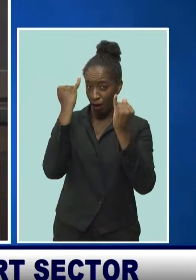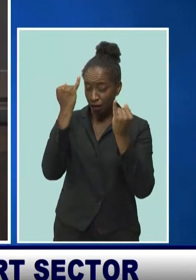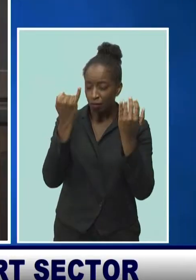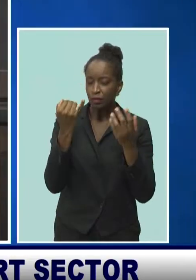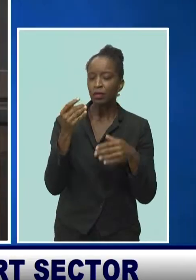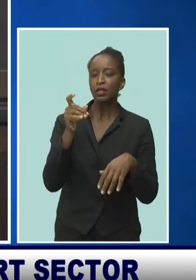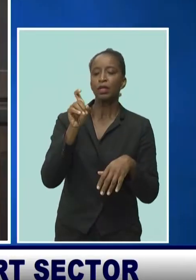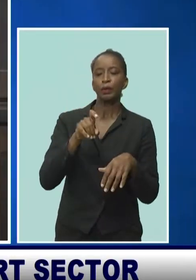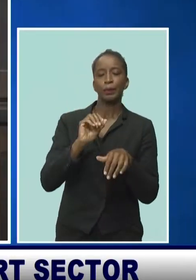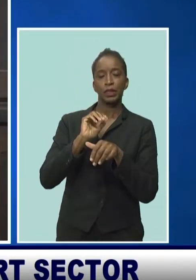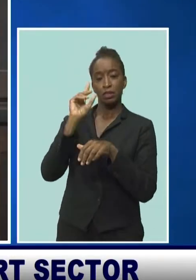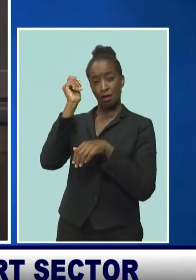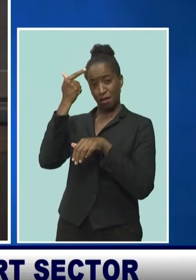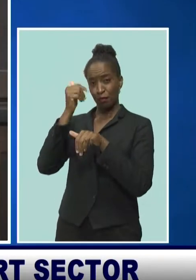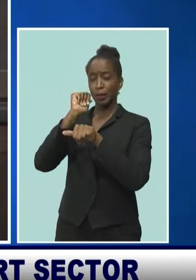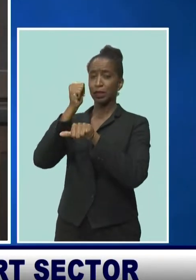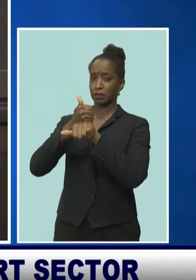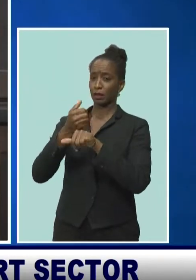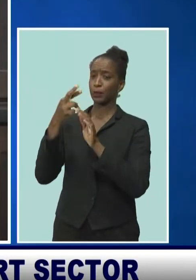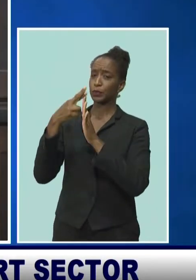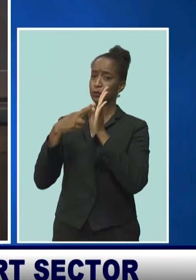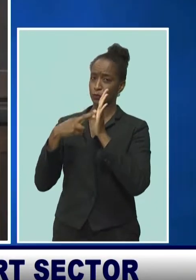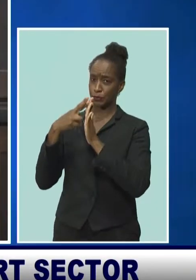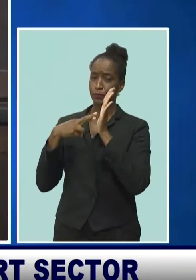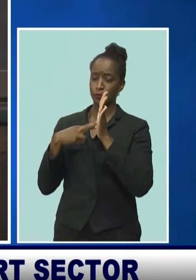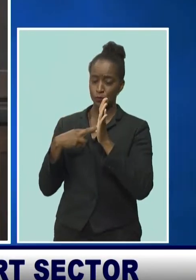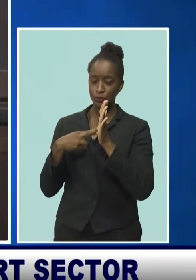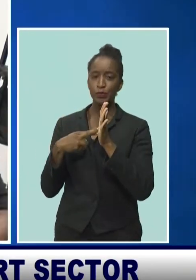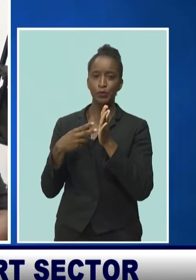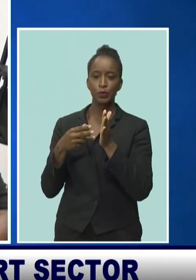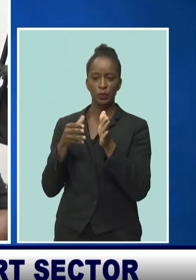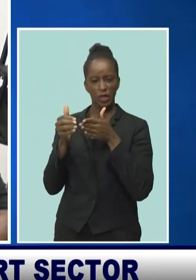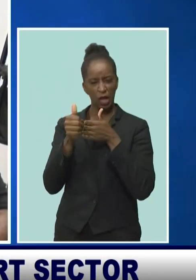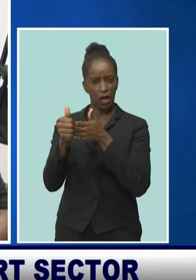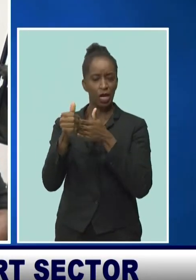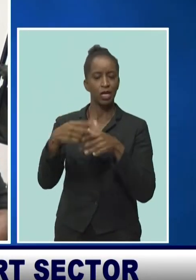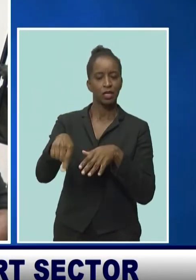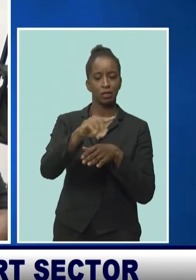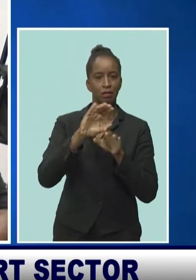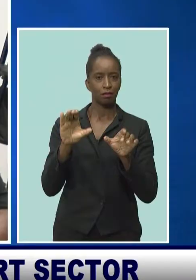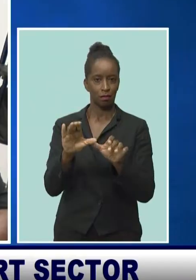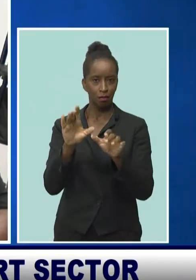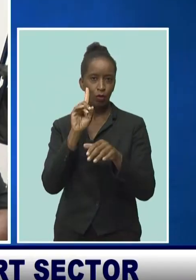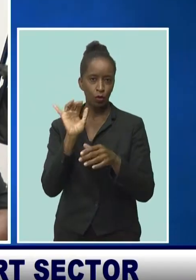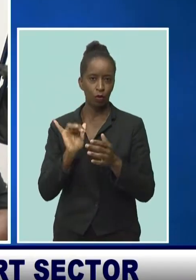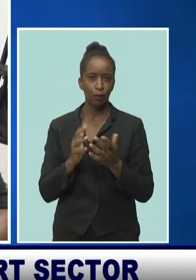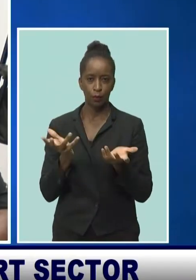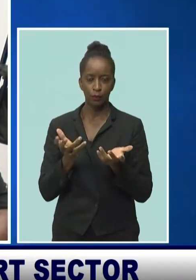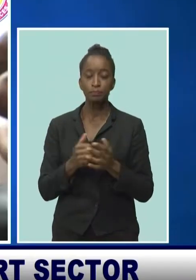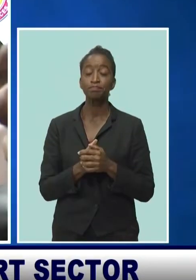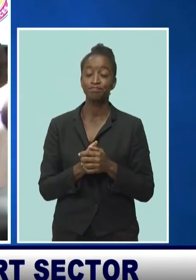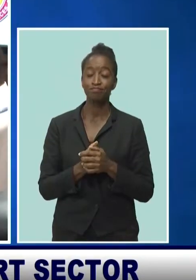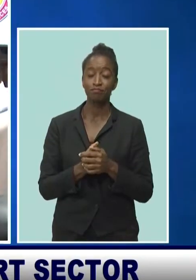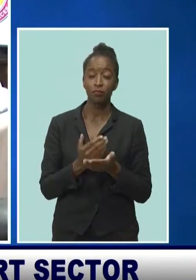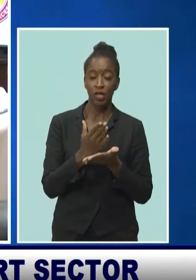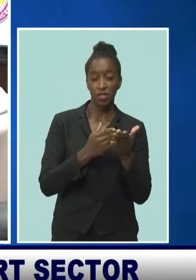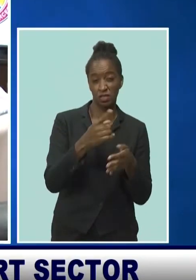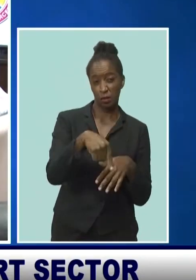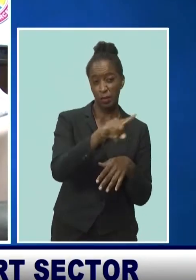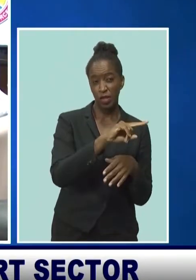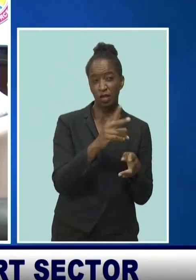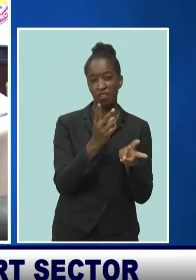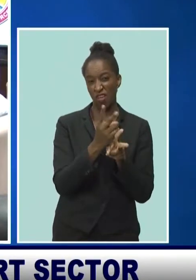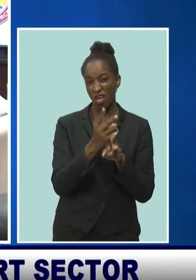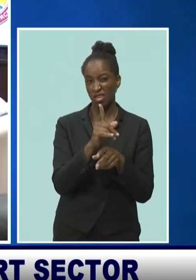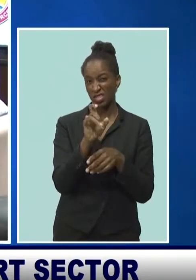from government. Ms. Bradshaw says the long-standing challenges of reckless behavior of some of the PSV drivers on the island's roadways is